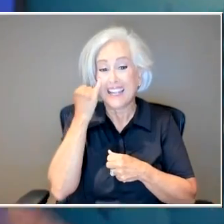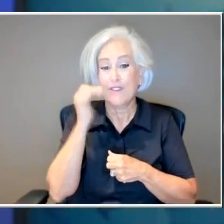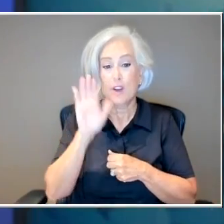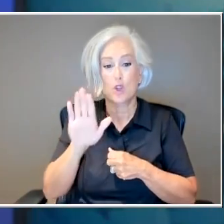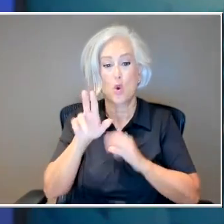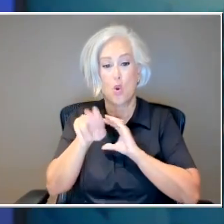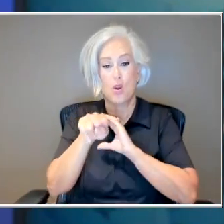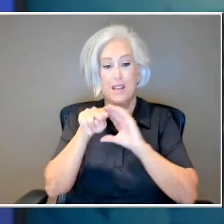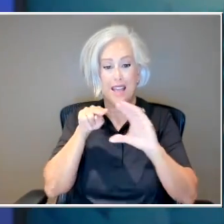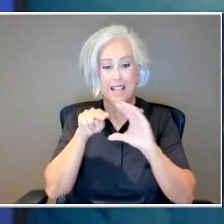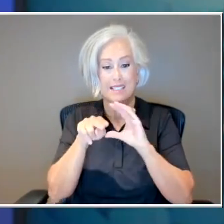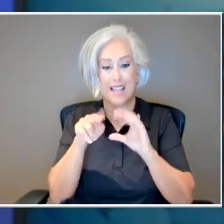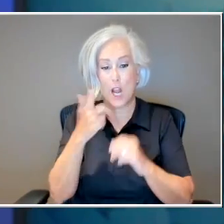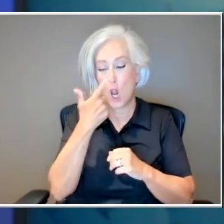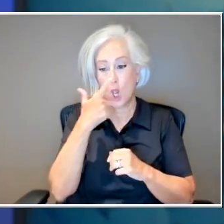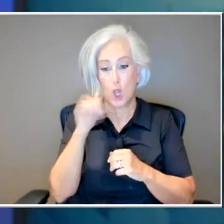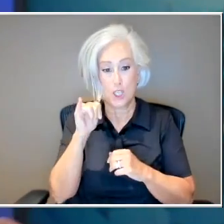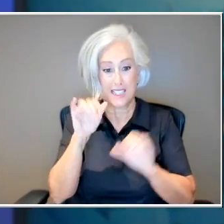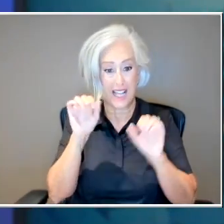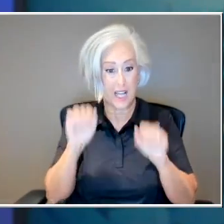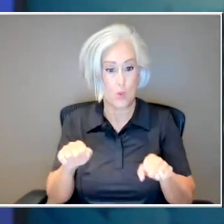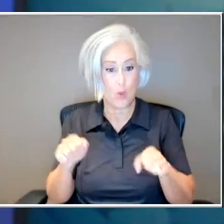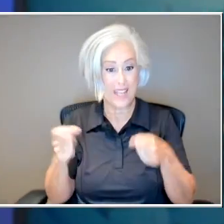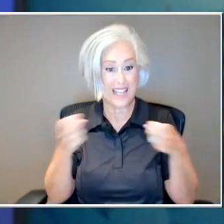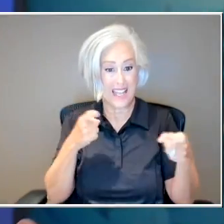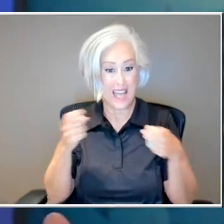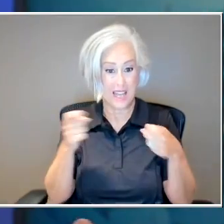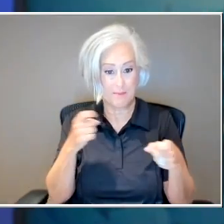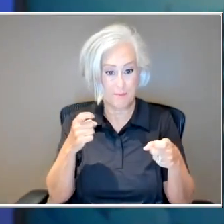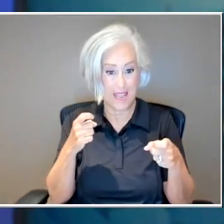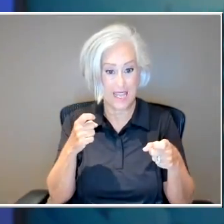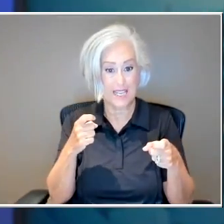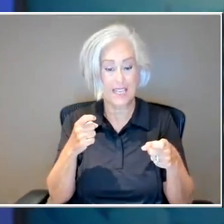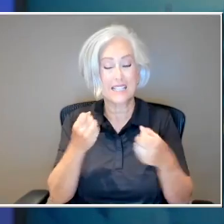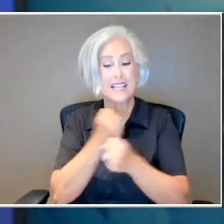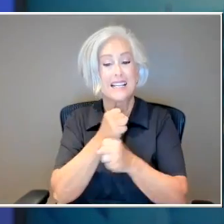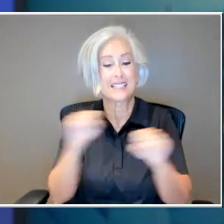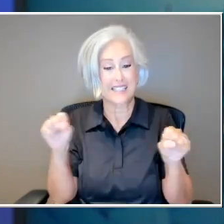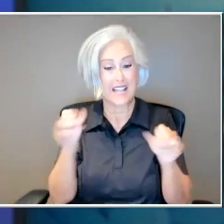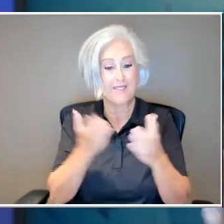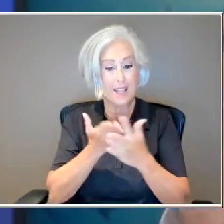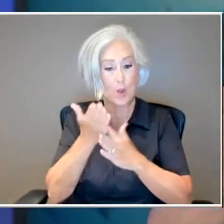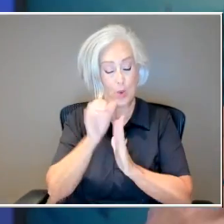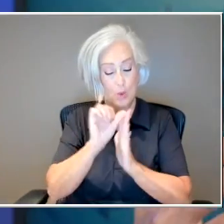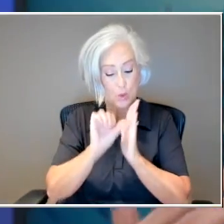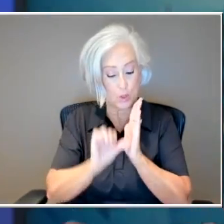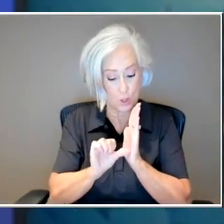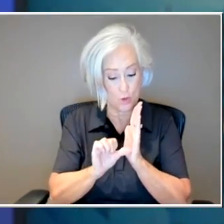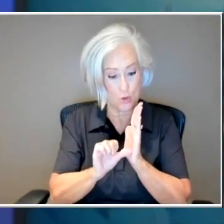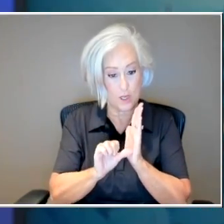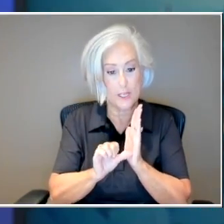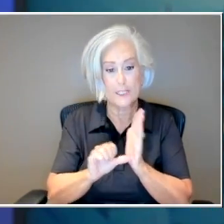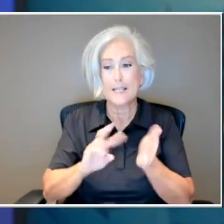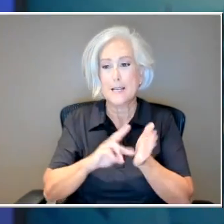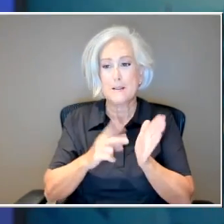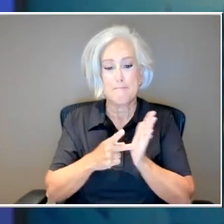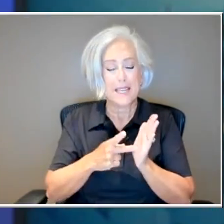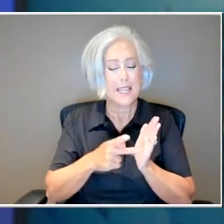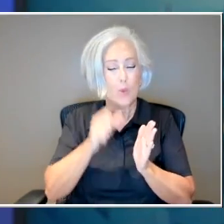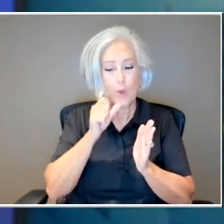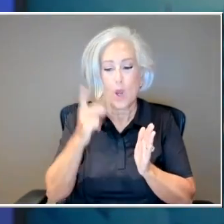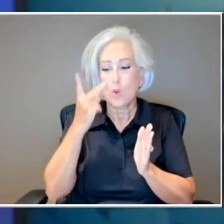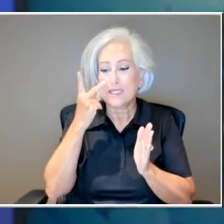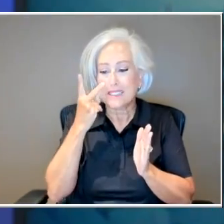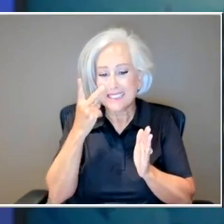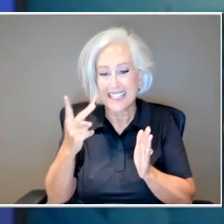it's something that we can manage safely surgically, meaning that we don't see that cancer has spread throughout the rest of the